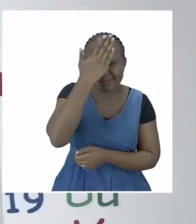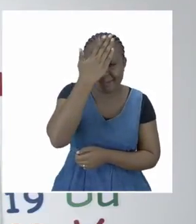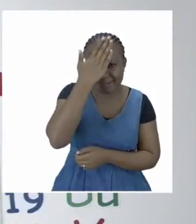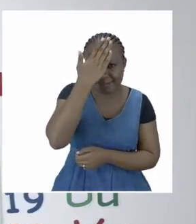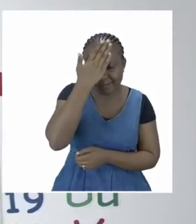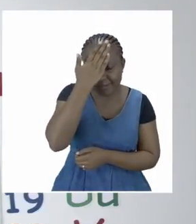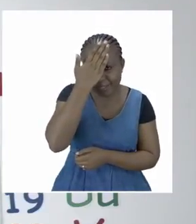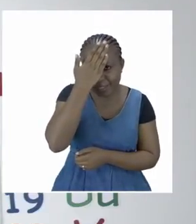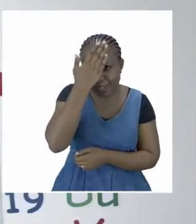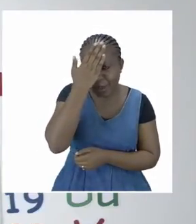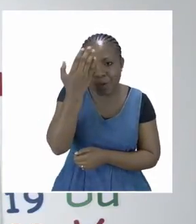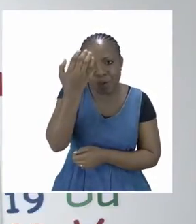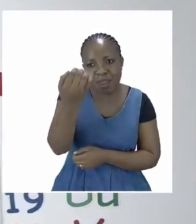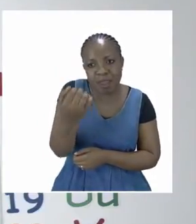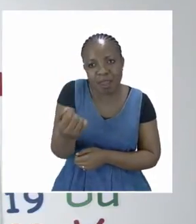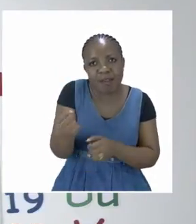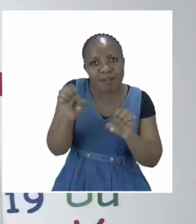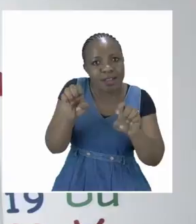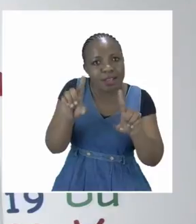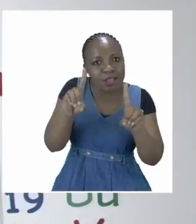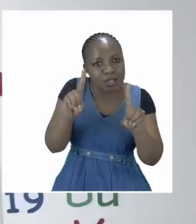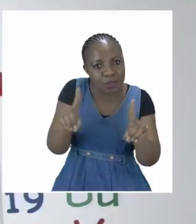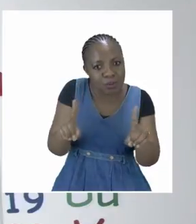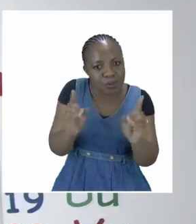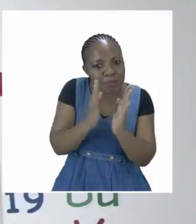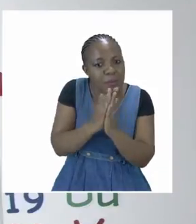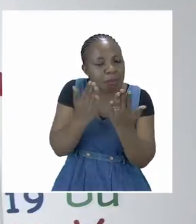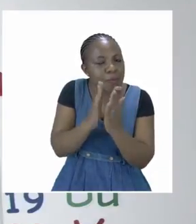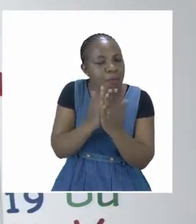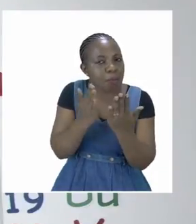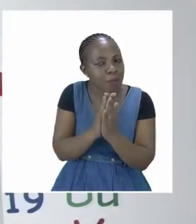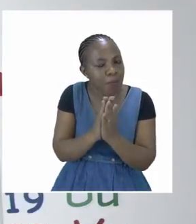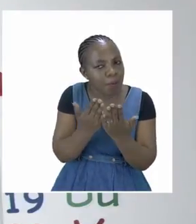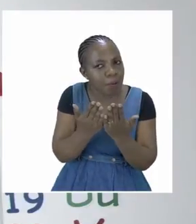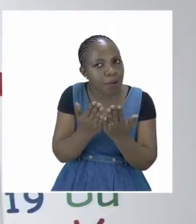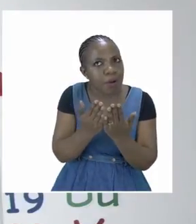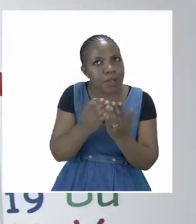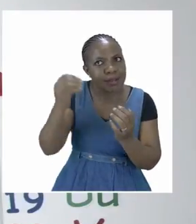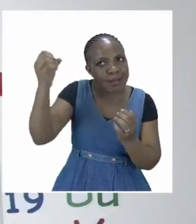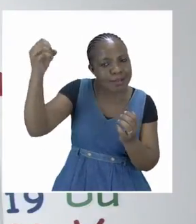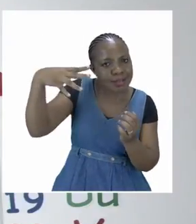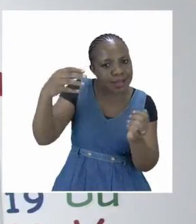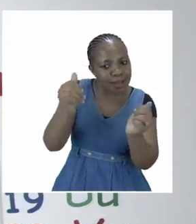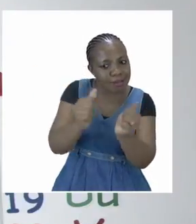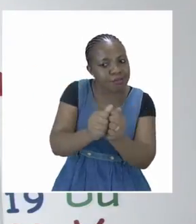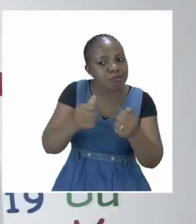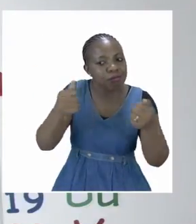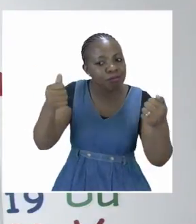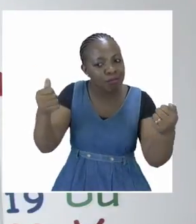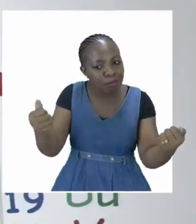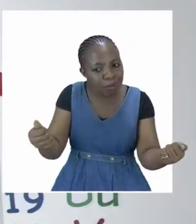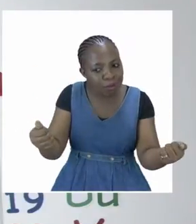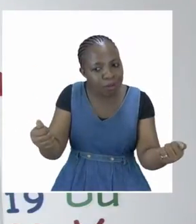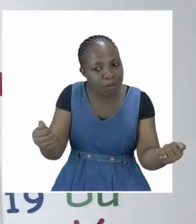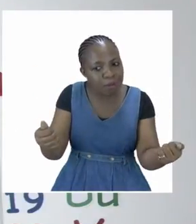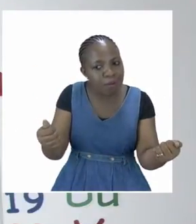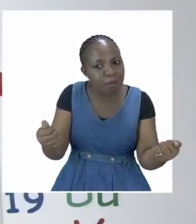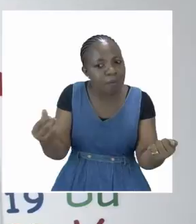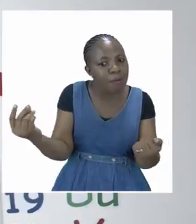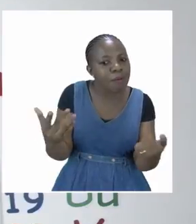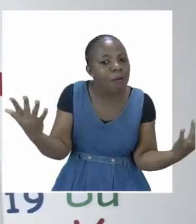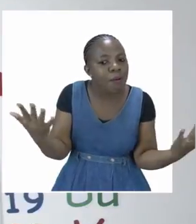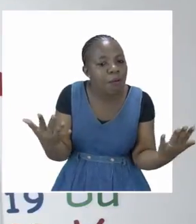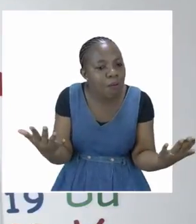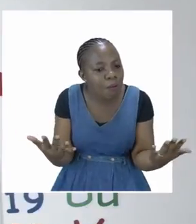booklet in our daily newspaper, street sales, or at your school every Monday